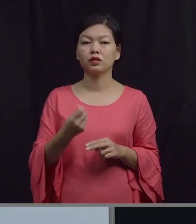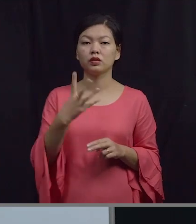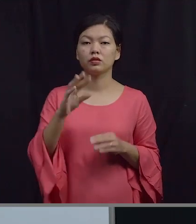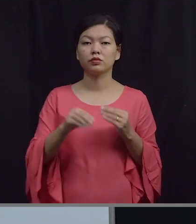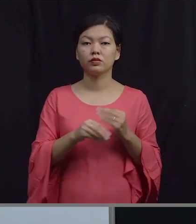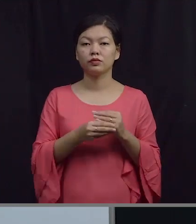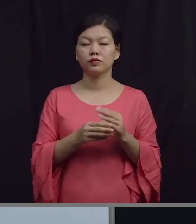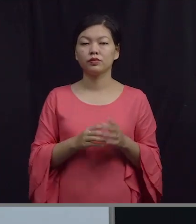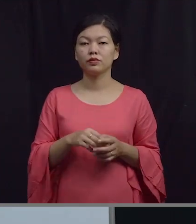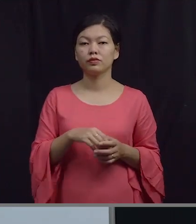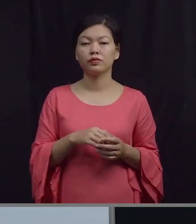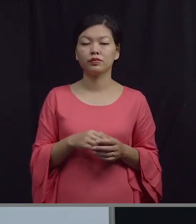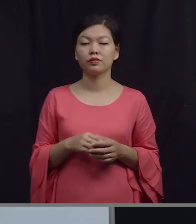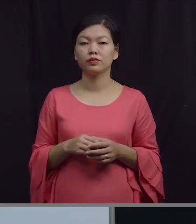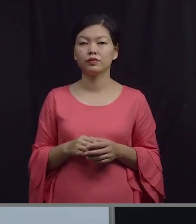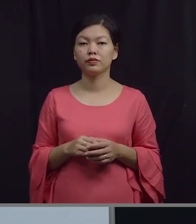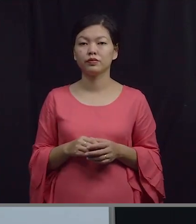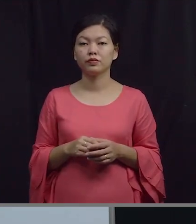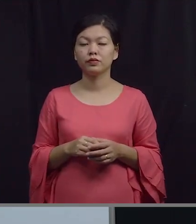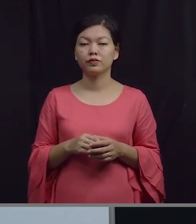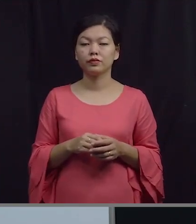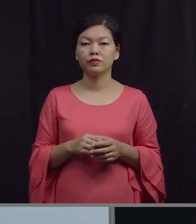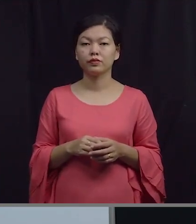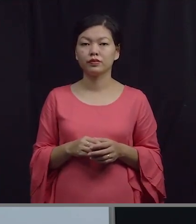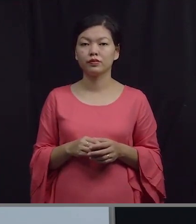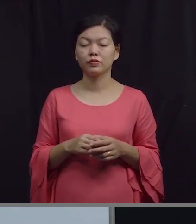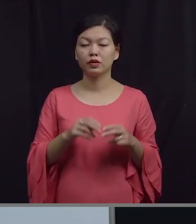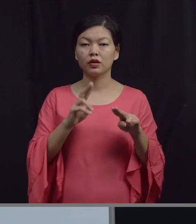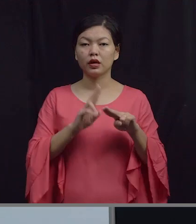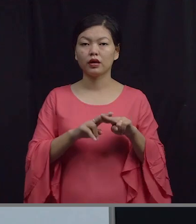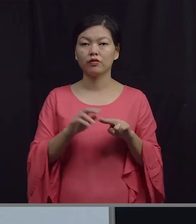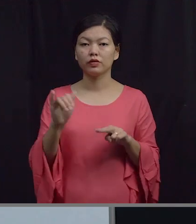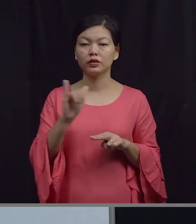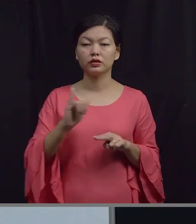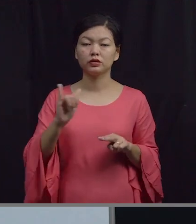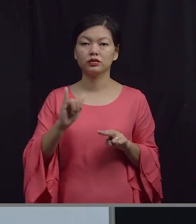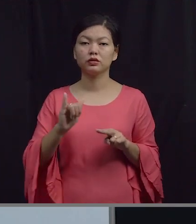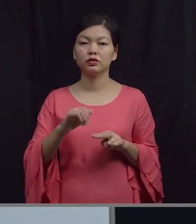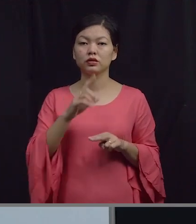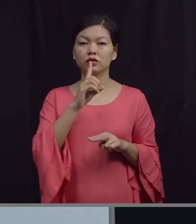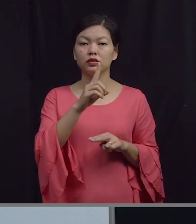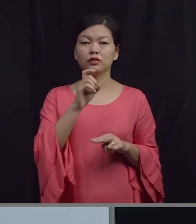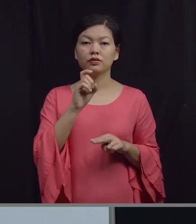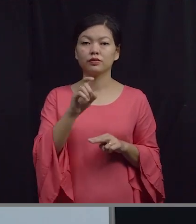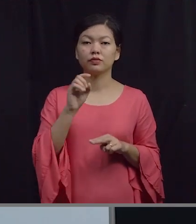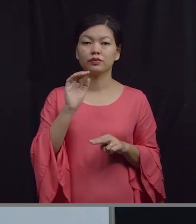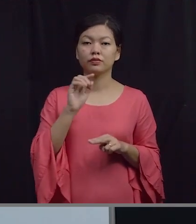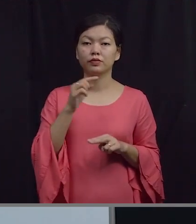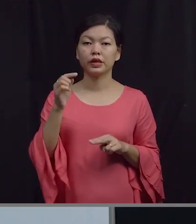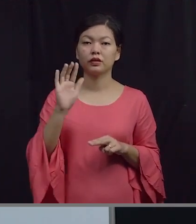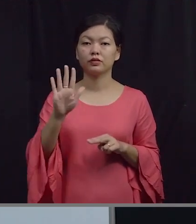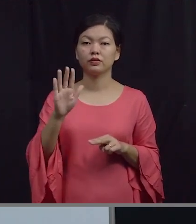by f, let's put the value of f and u. So what is the value of f? That is 1 by